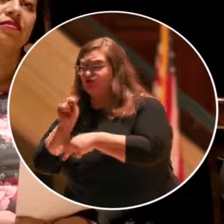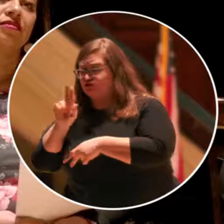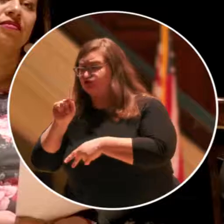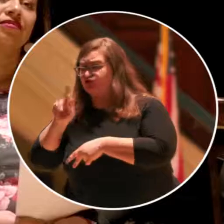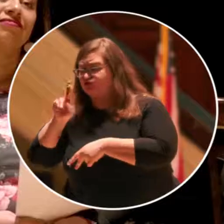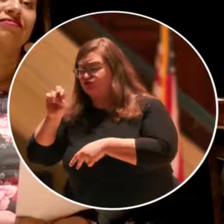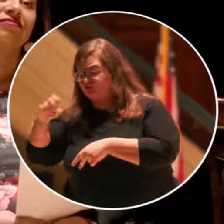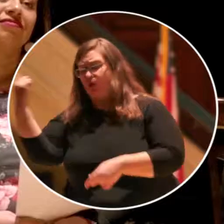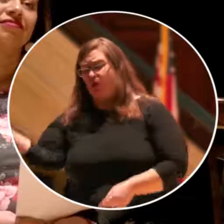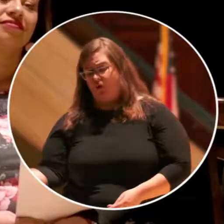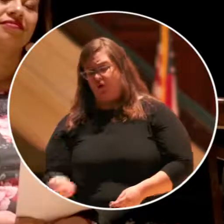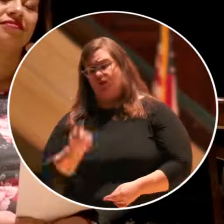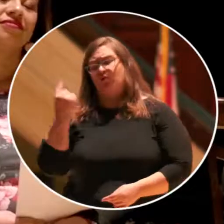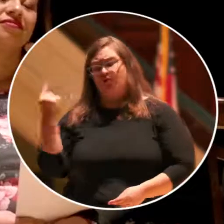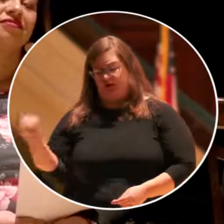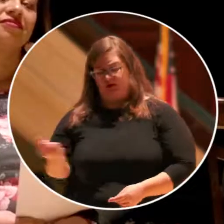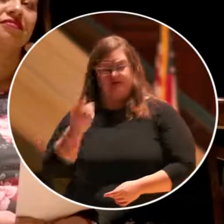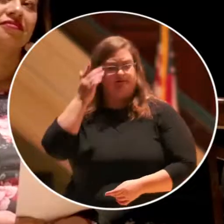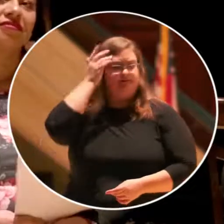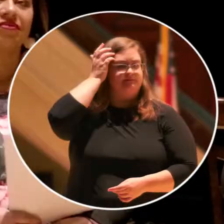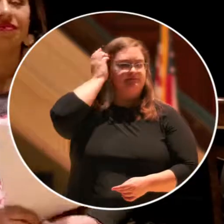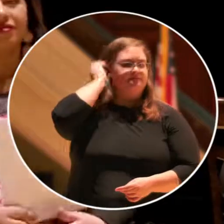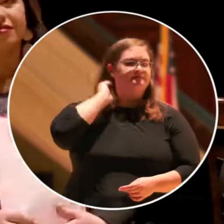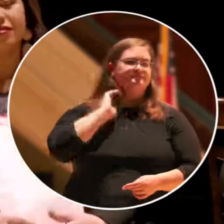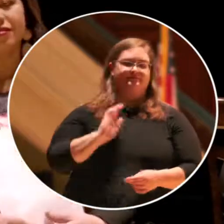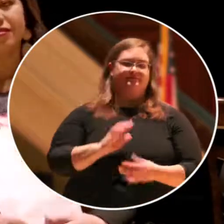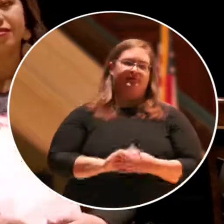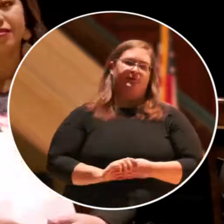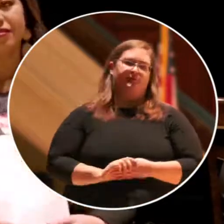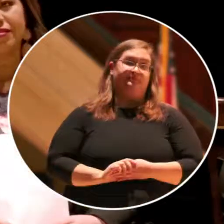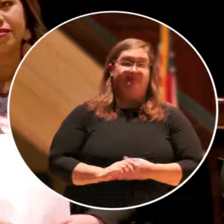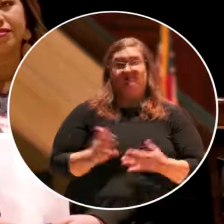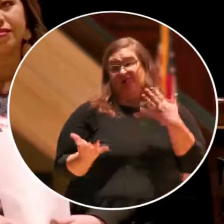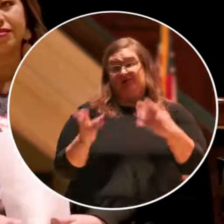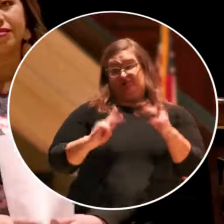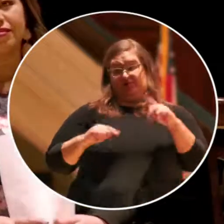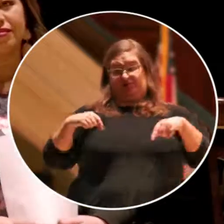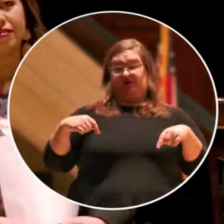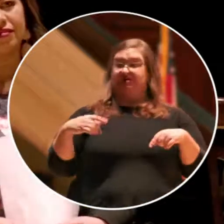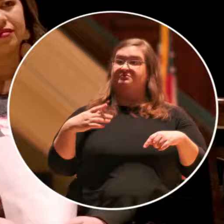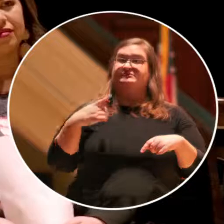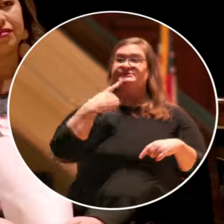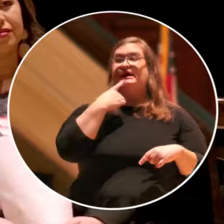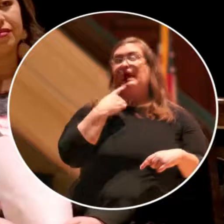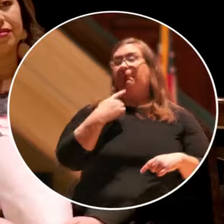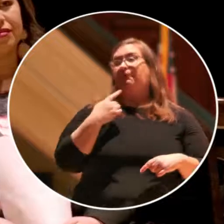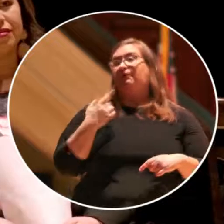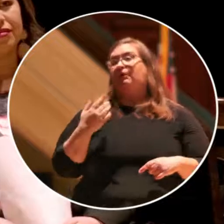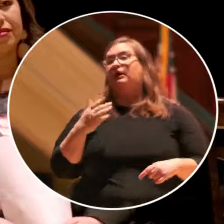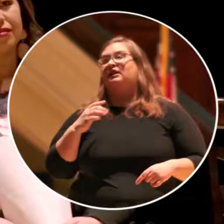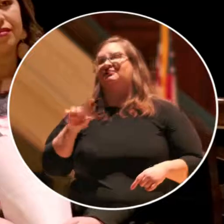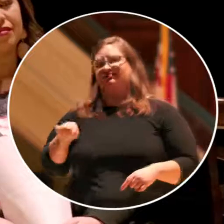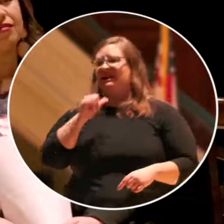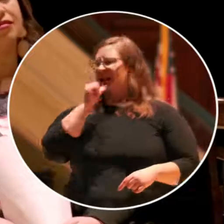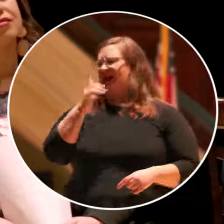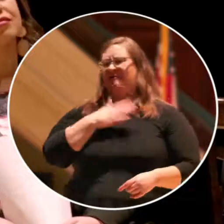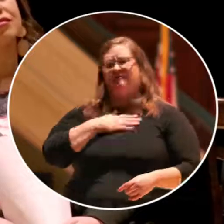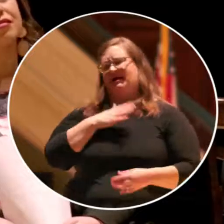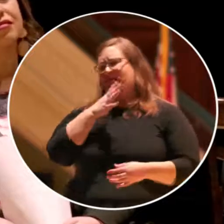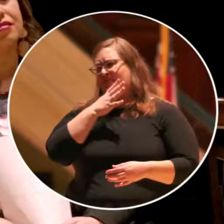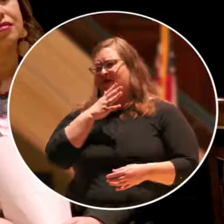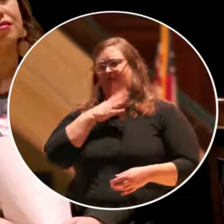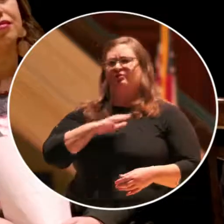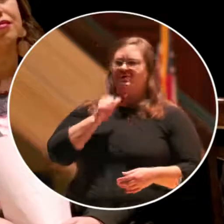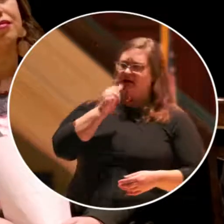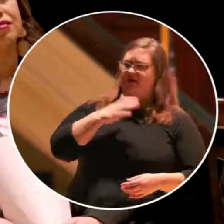always. There are people here who will tell you why someone is not their parent because of lack of nurture, a lack of support,